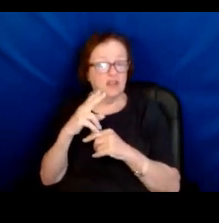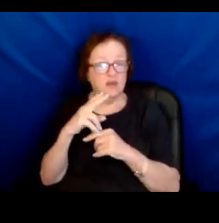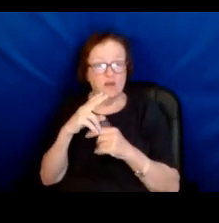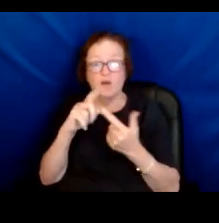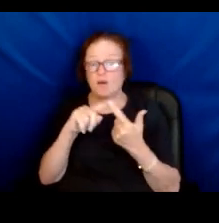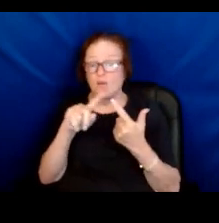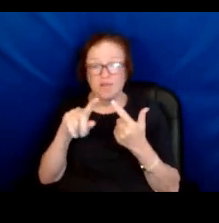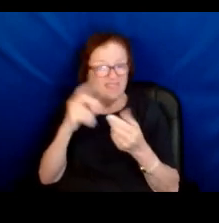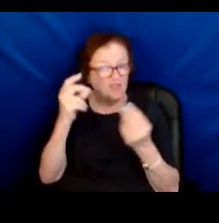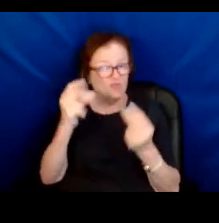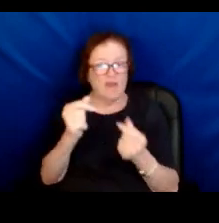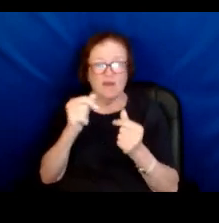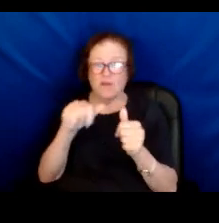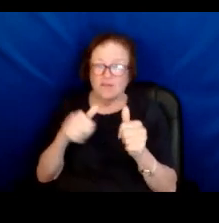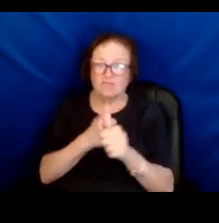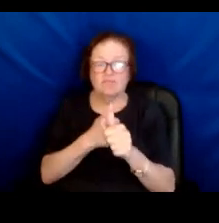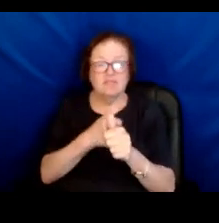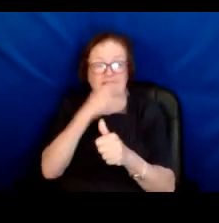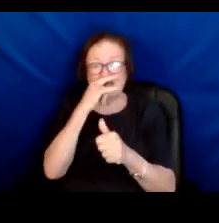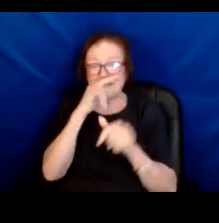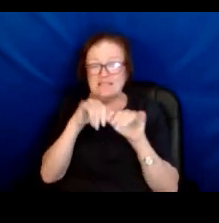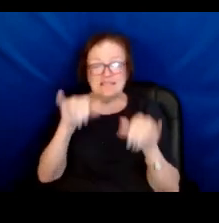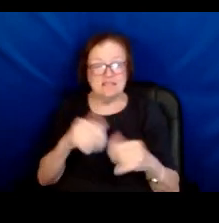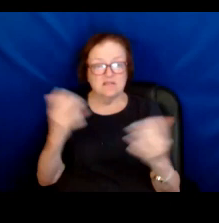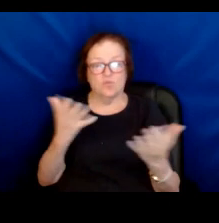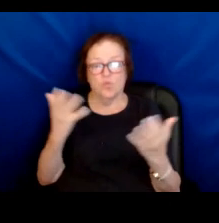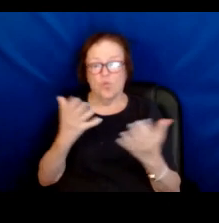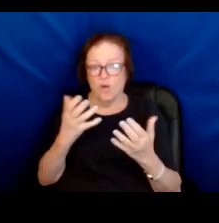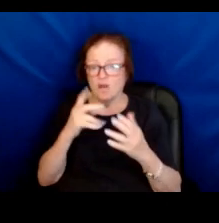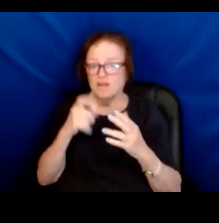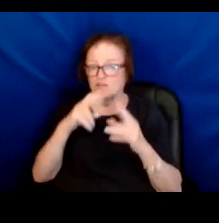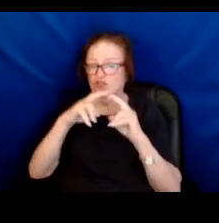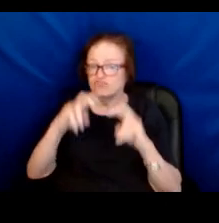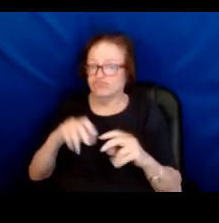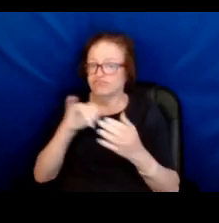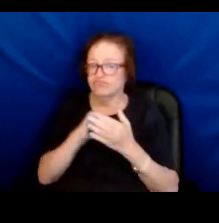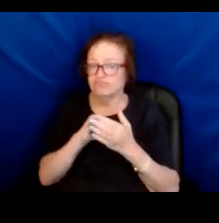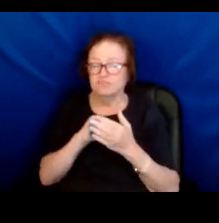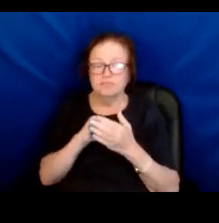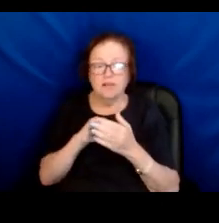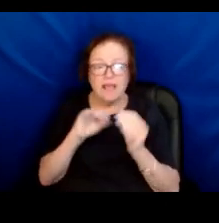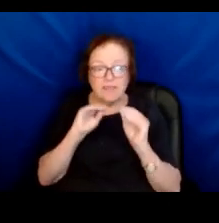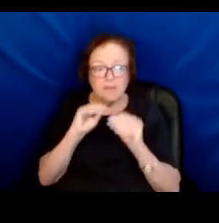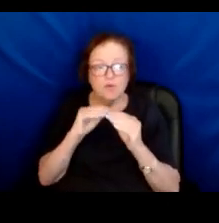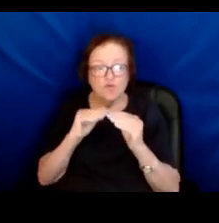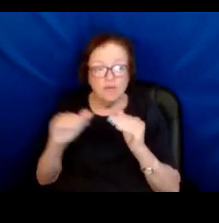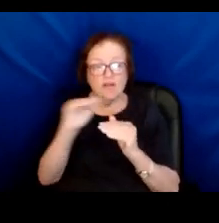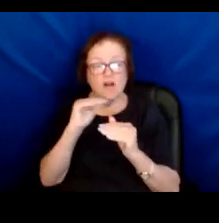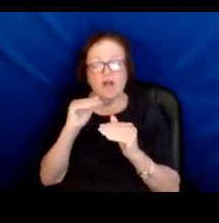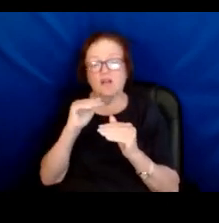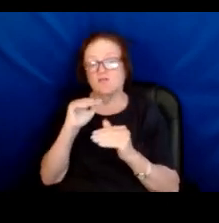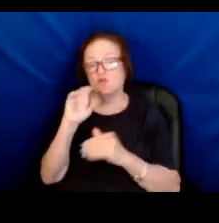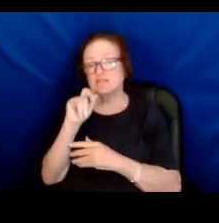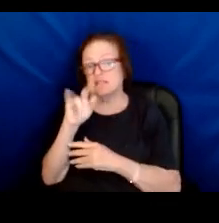that, we need to expand this and start to look at the kids system. We need to move beyond kind of mental health primary to also look at substance use because they